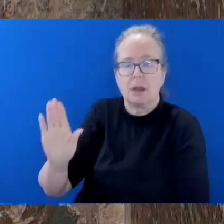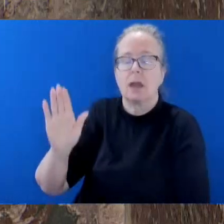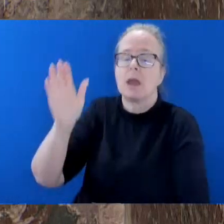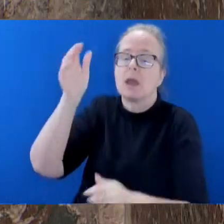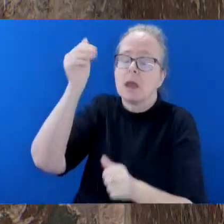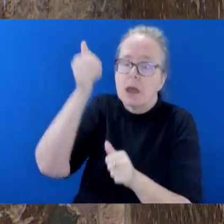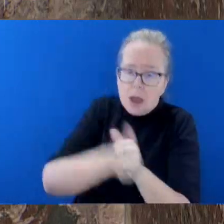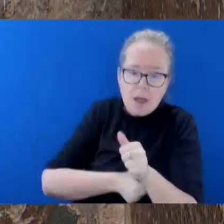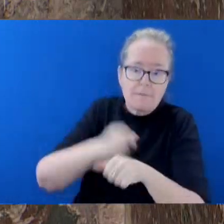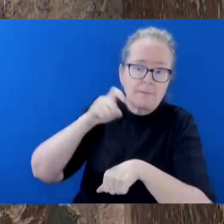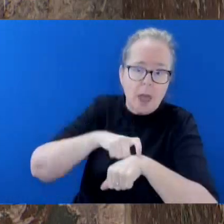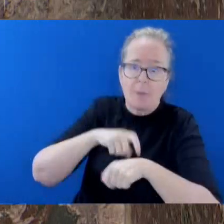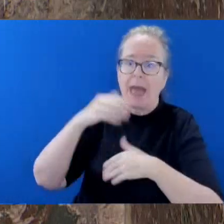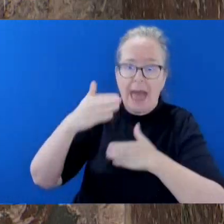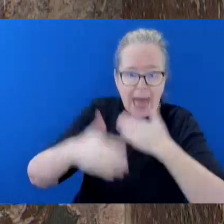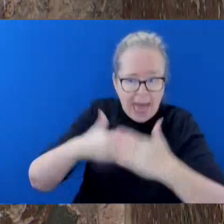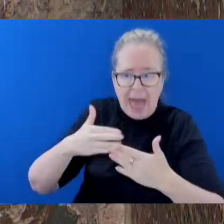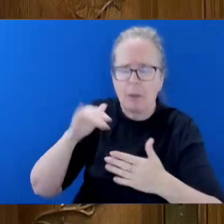and accountability?